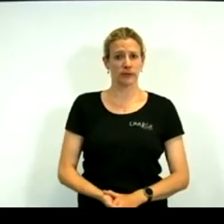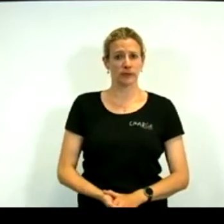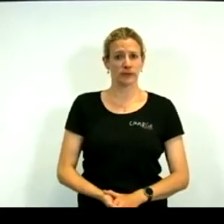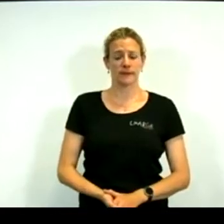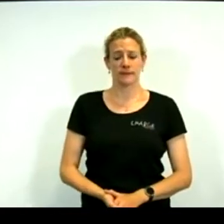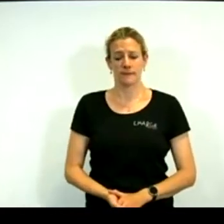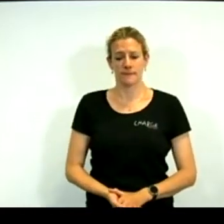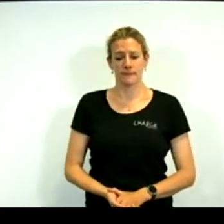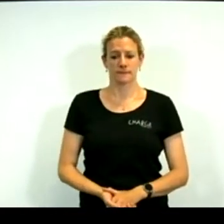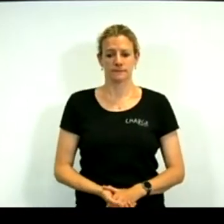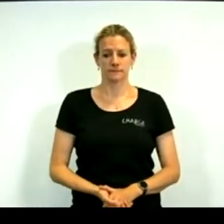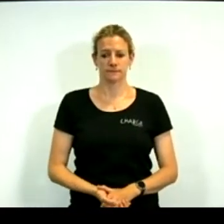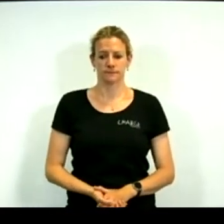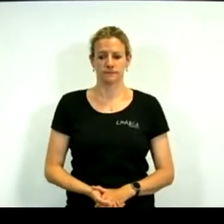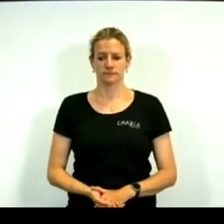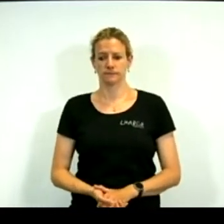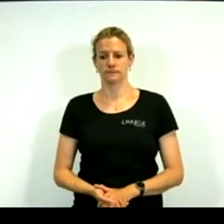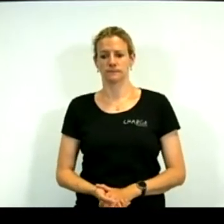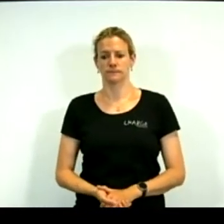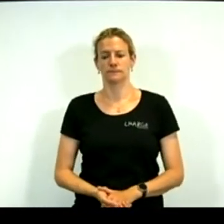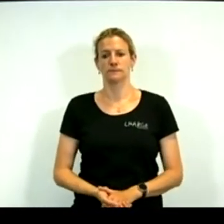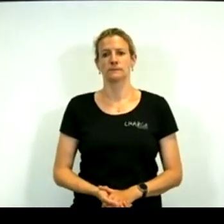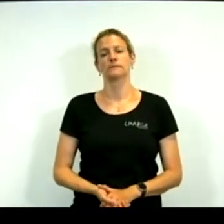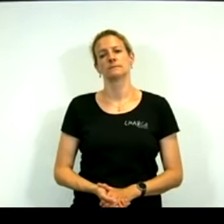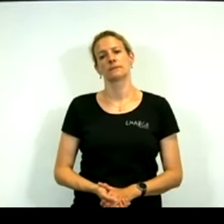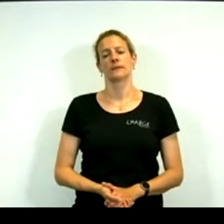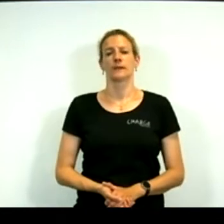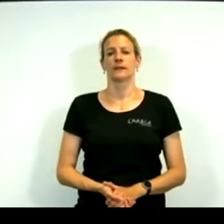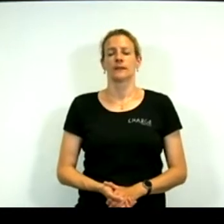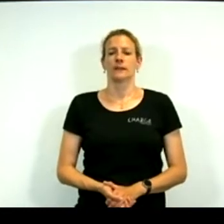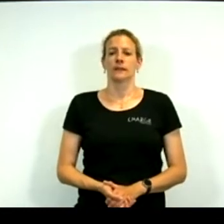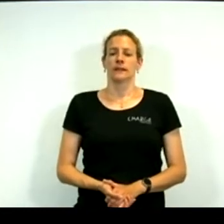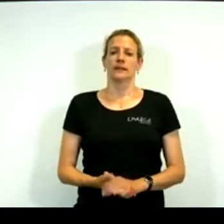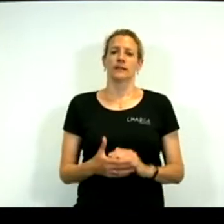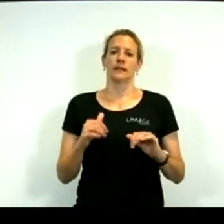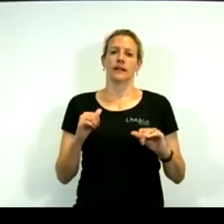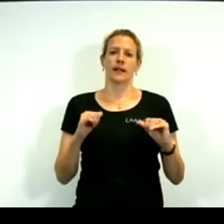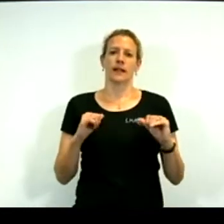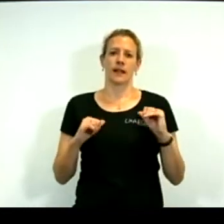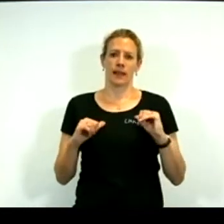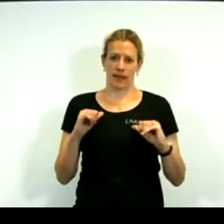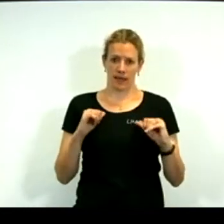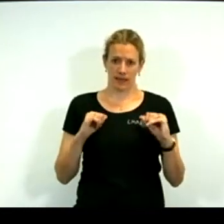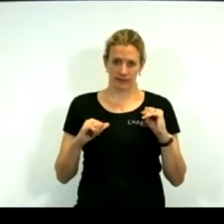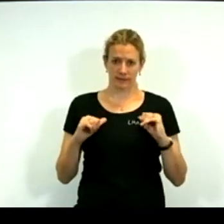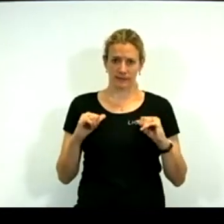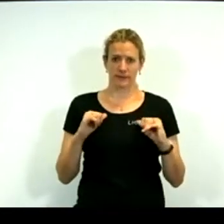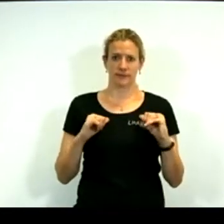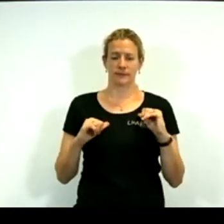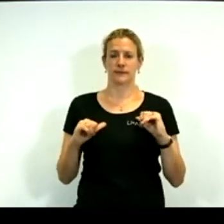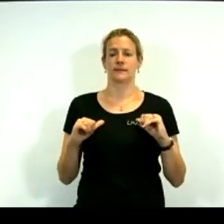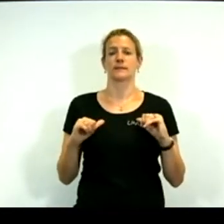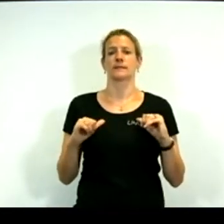Well, unfortunately, for reasons we don't know, both vision